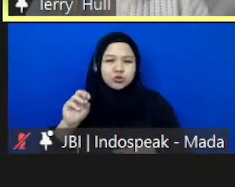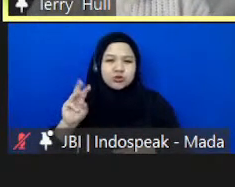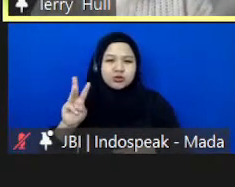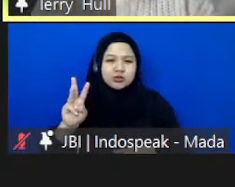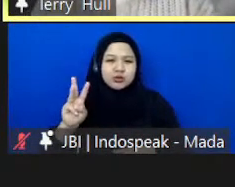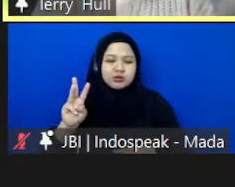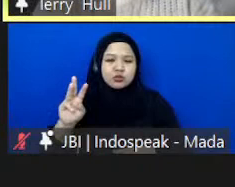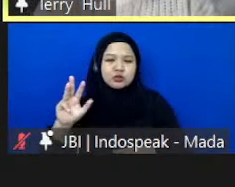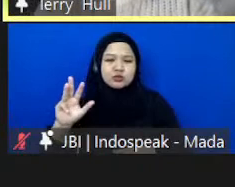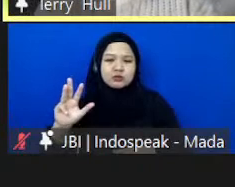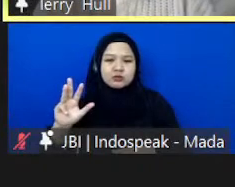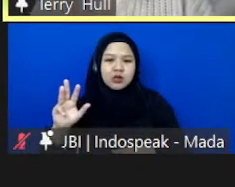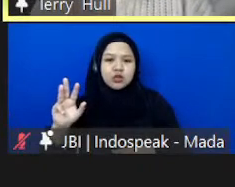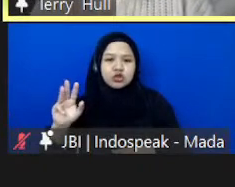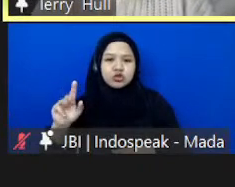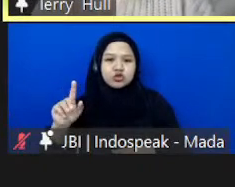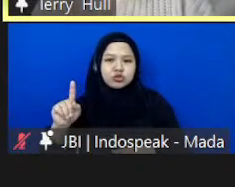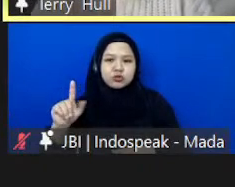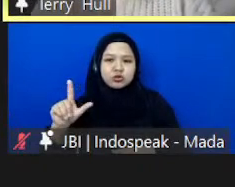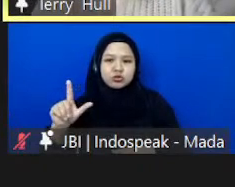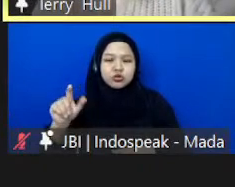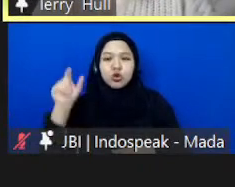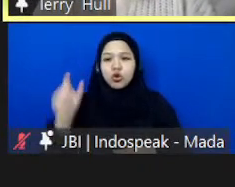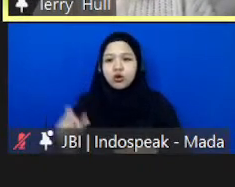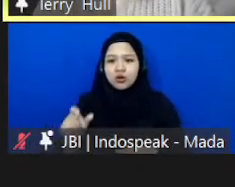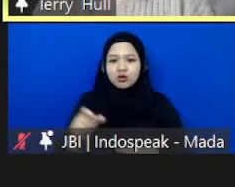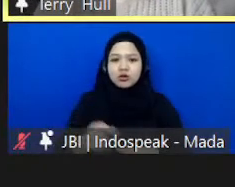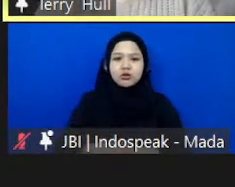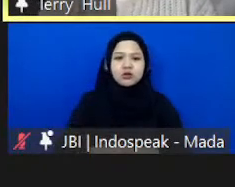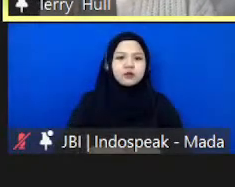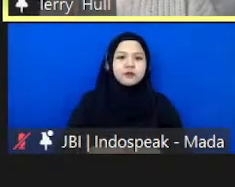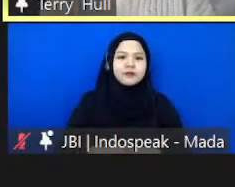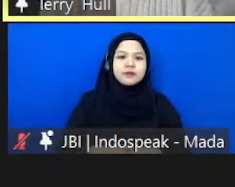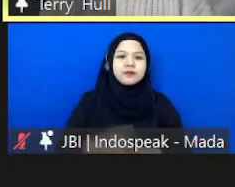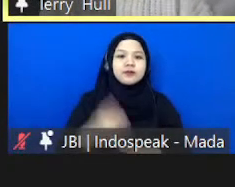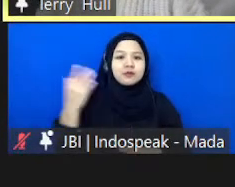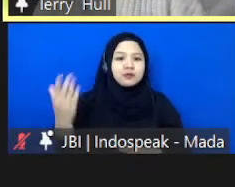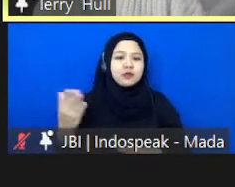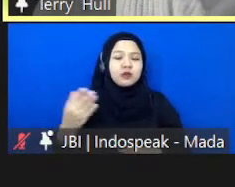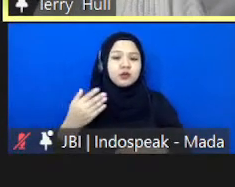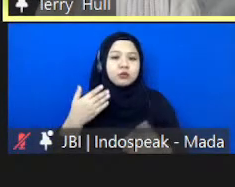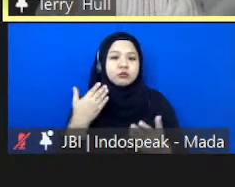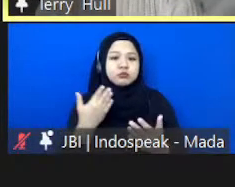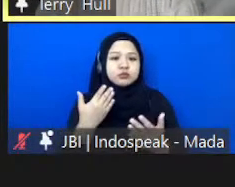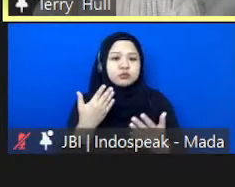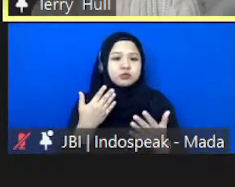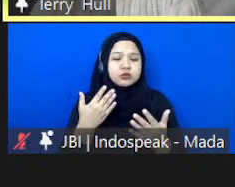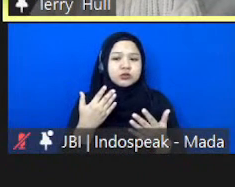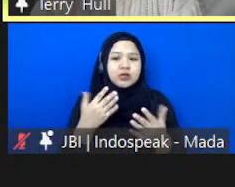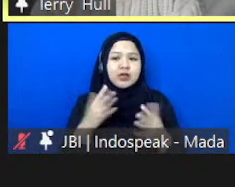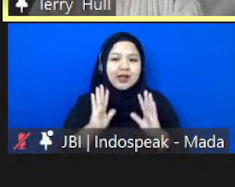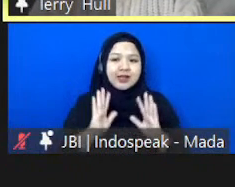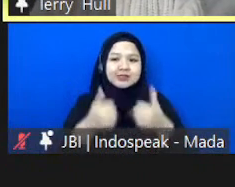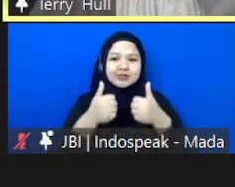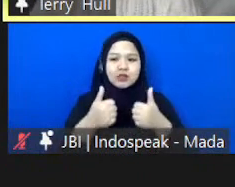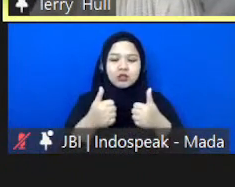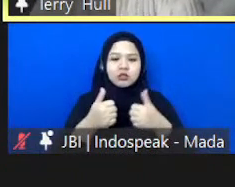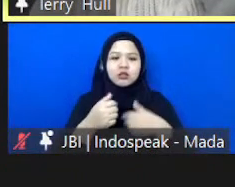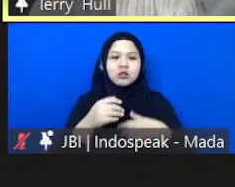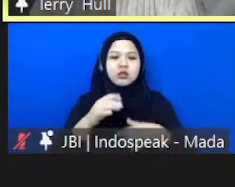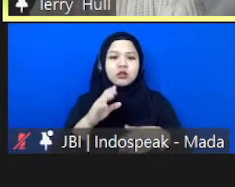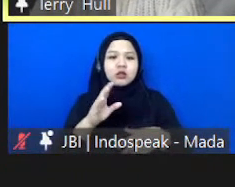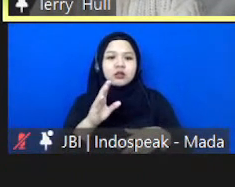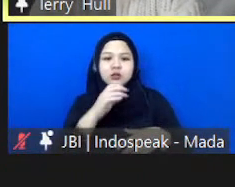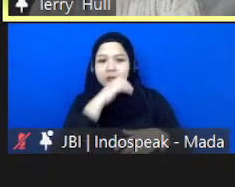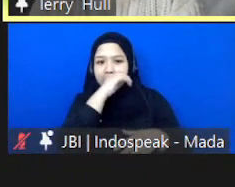270,203,917. That preliminary result was included